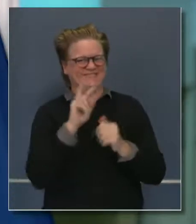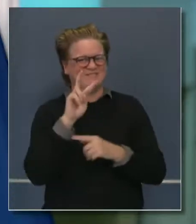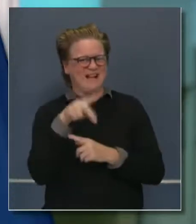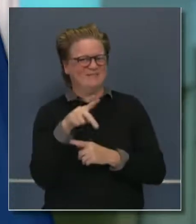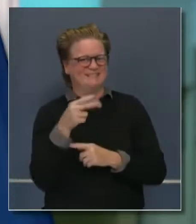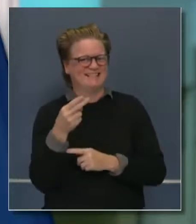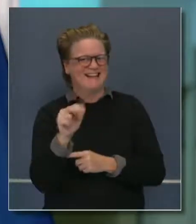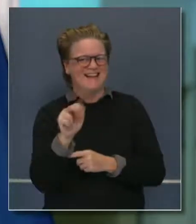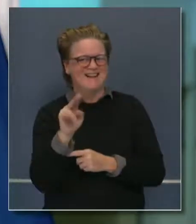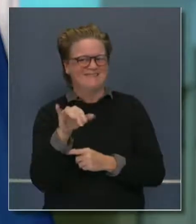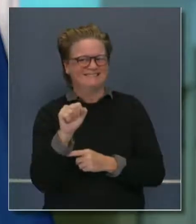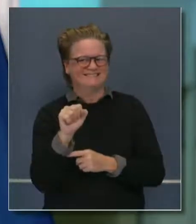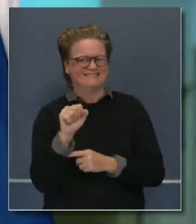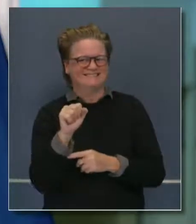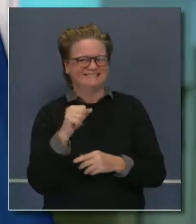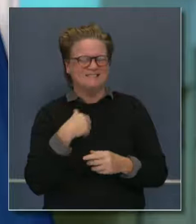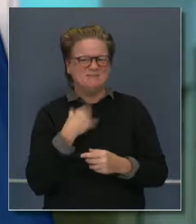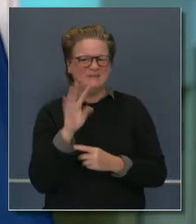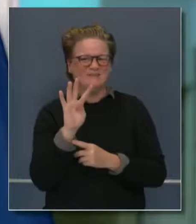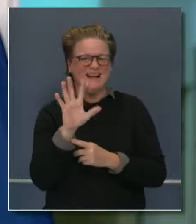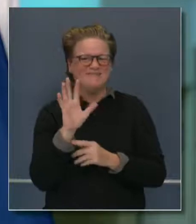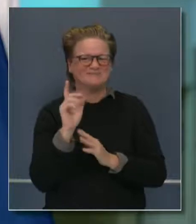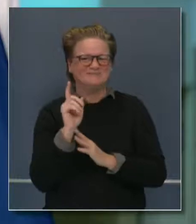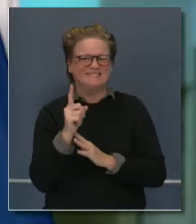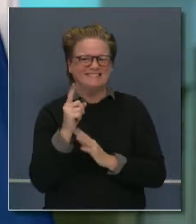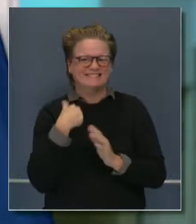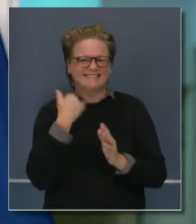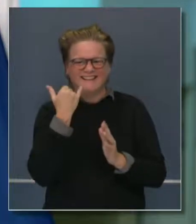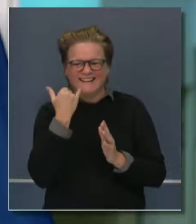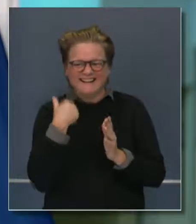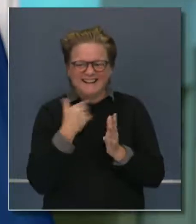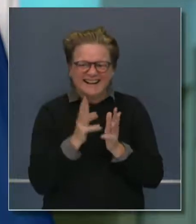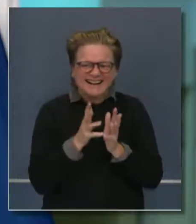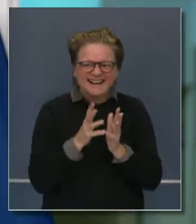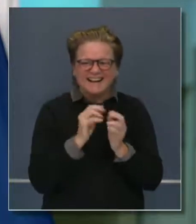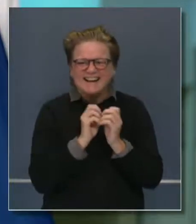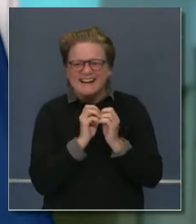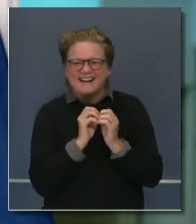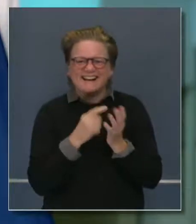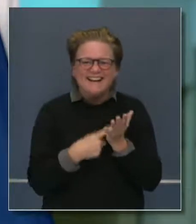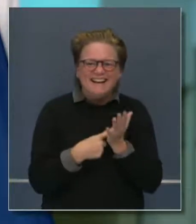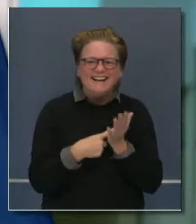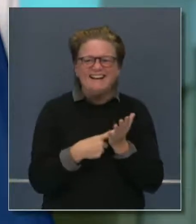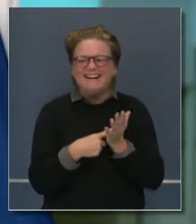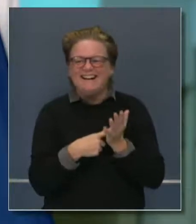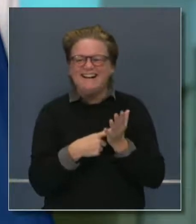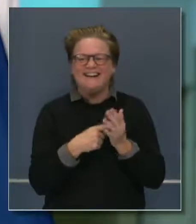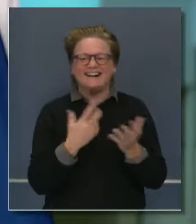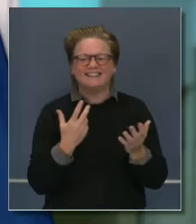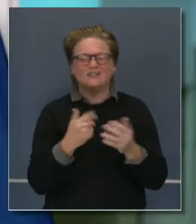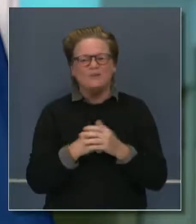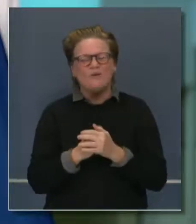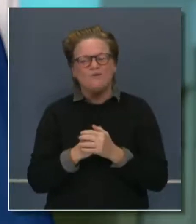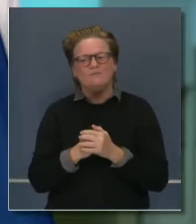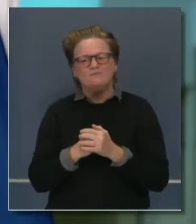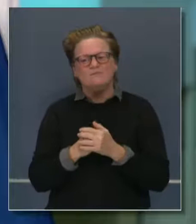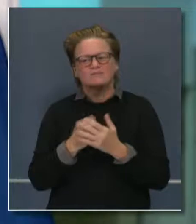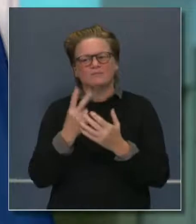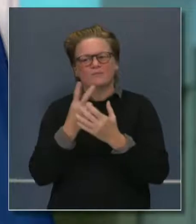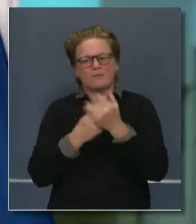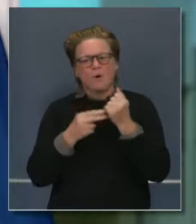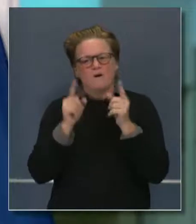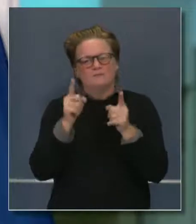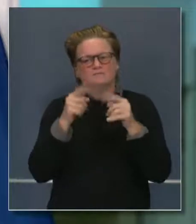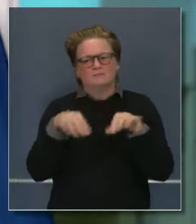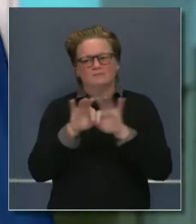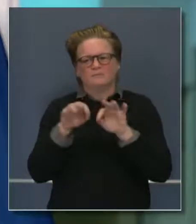to following up with more and more conversations with both of them, but more importantly as well with their administration and their key leaders on the transition